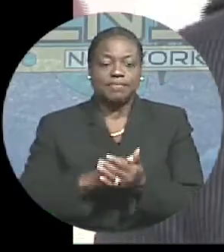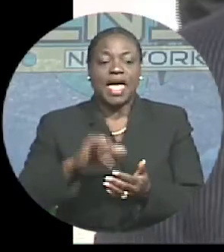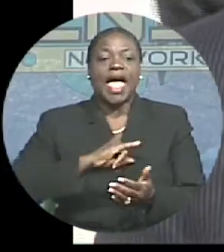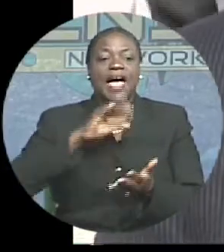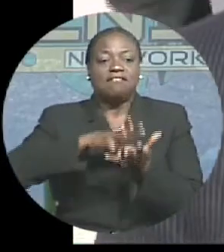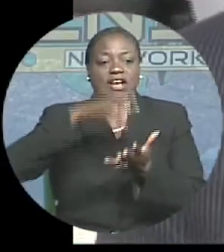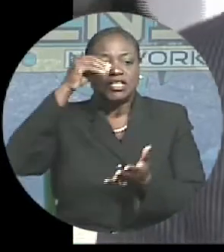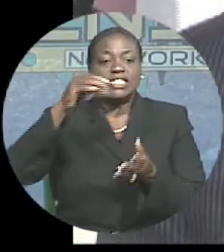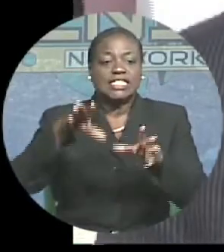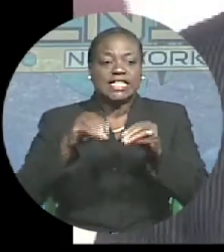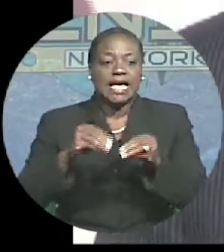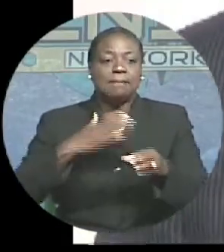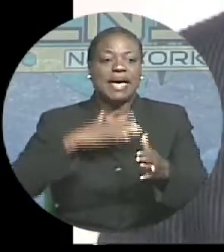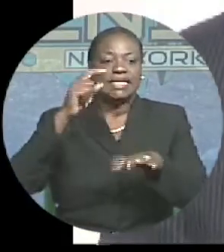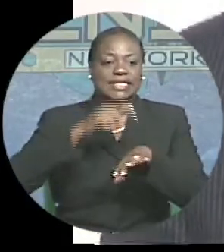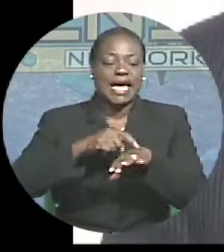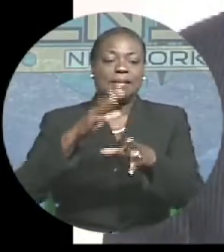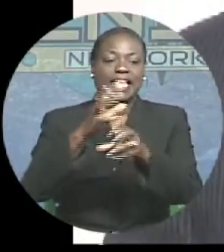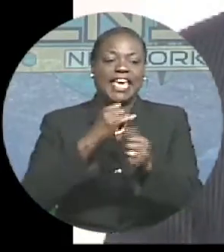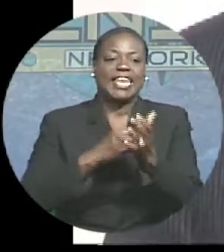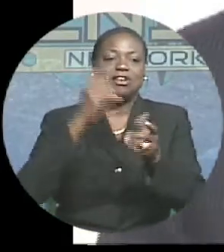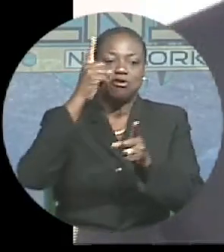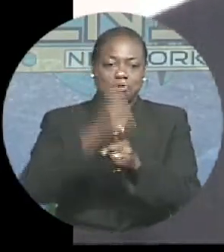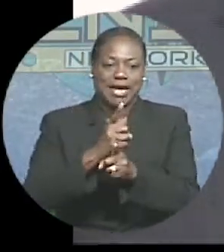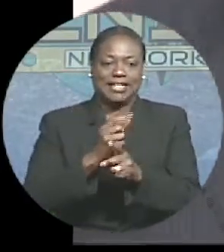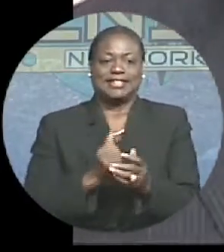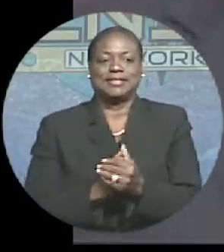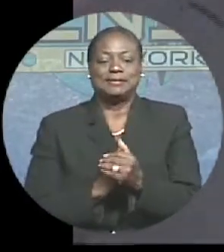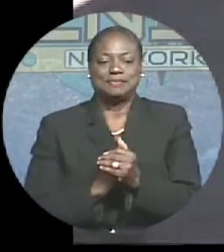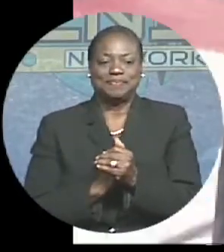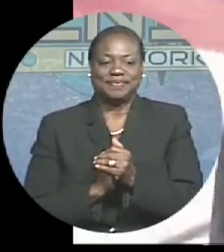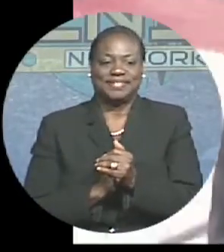Take your time and get it right. Thank you. Thank you.